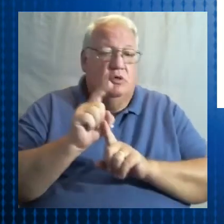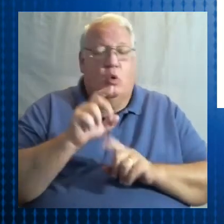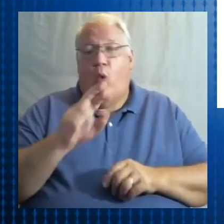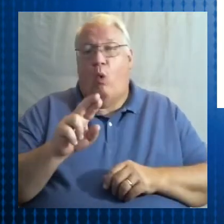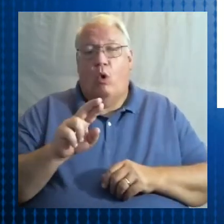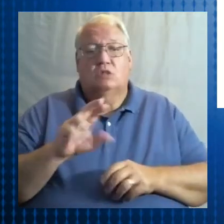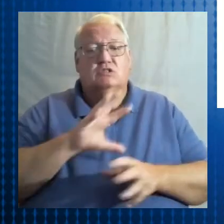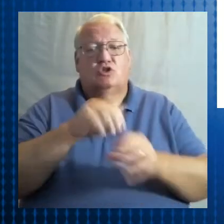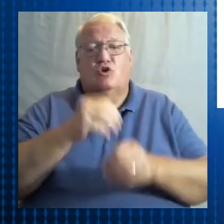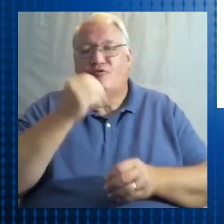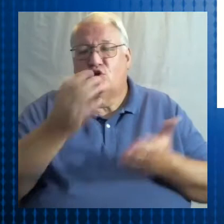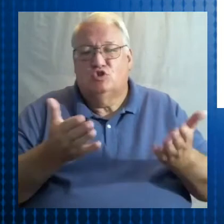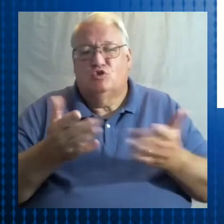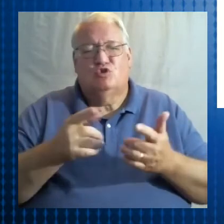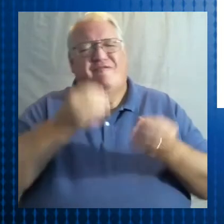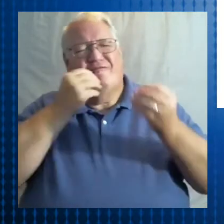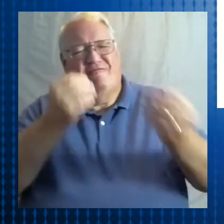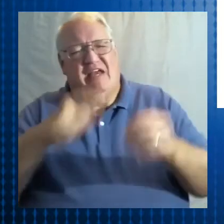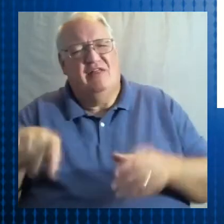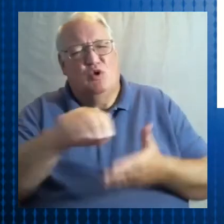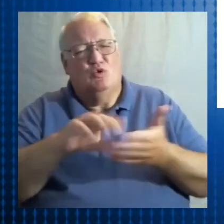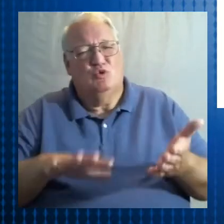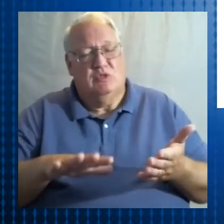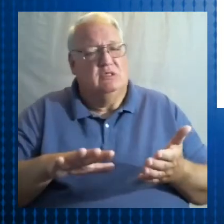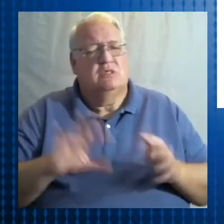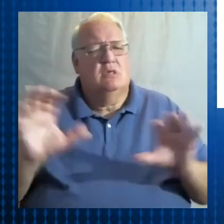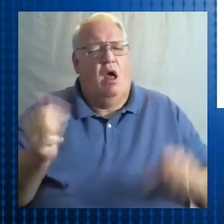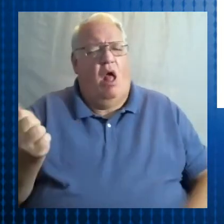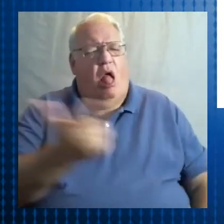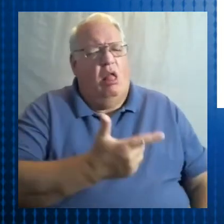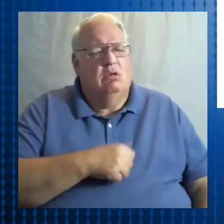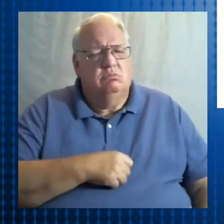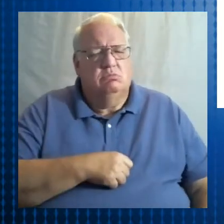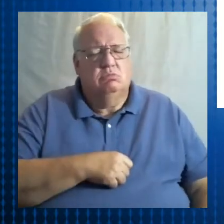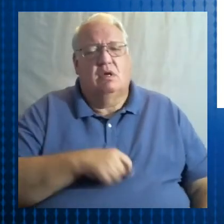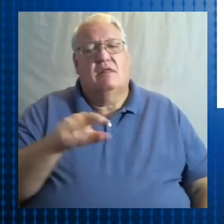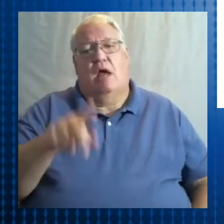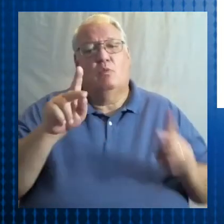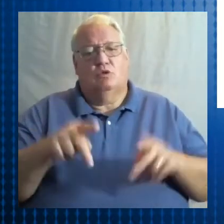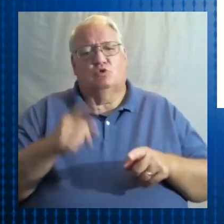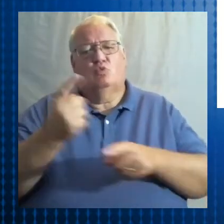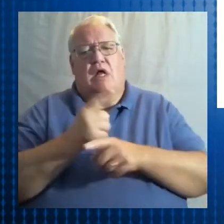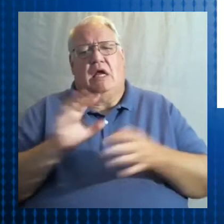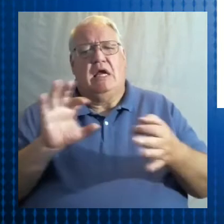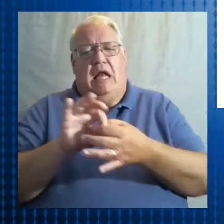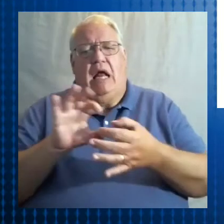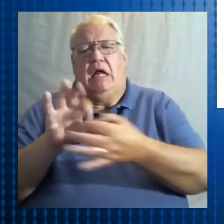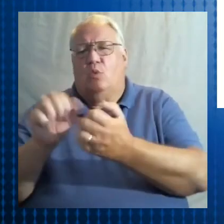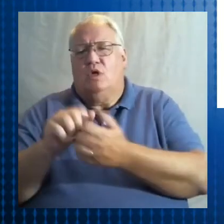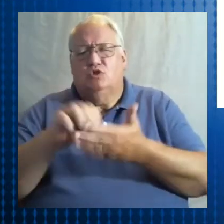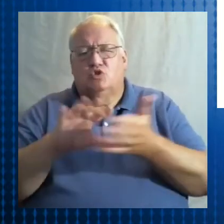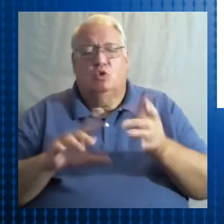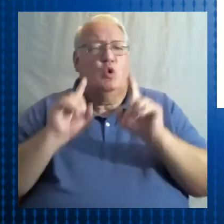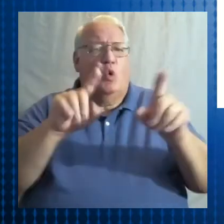food service to feed students. She's done it all. This superstar regularly connects with students making home